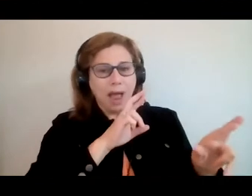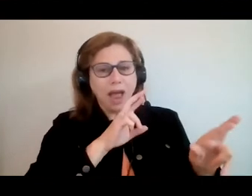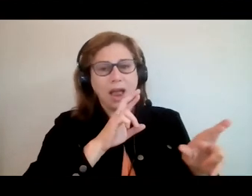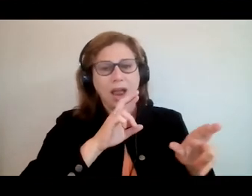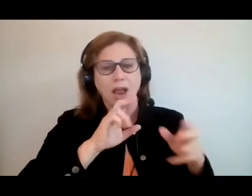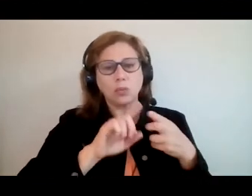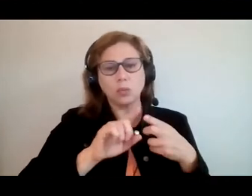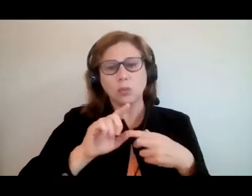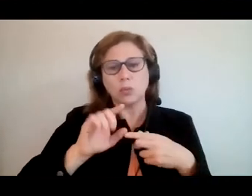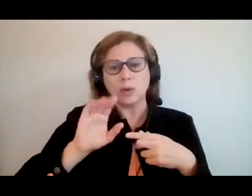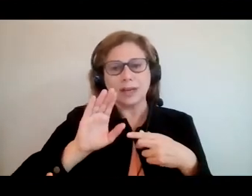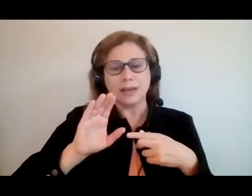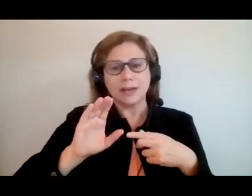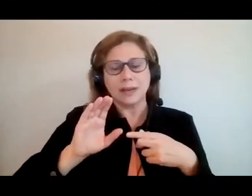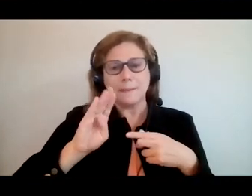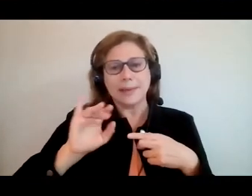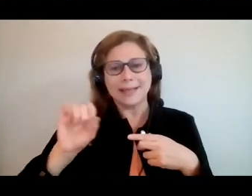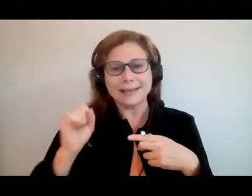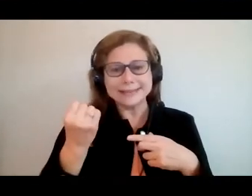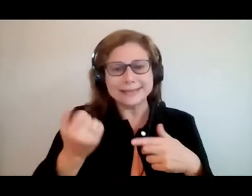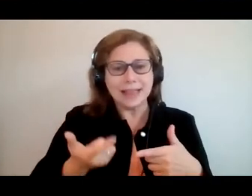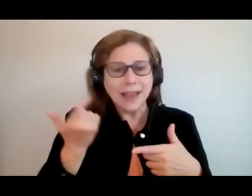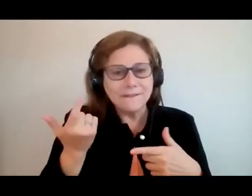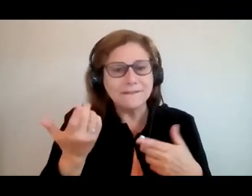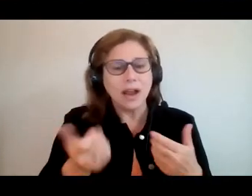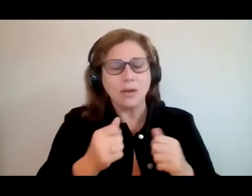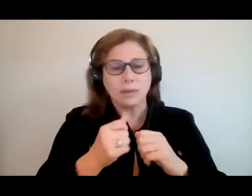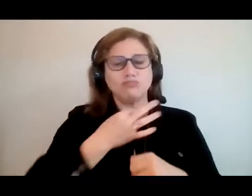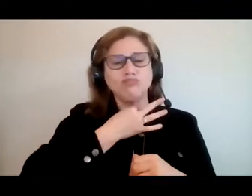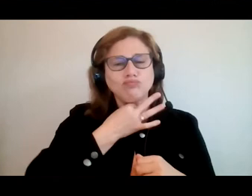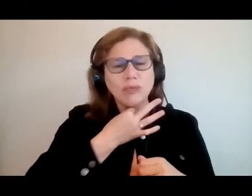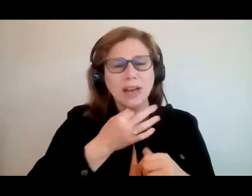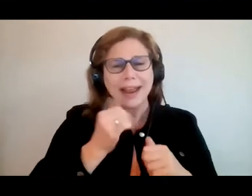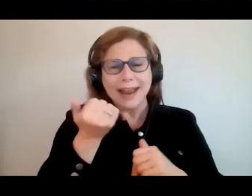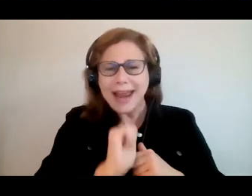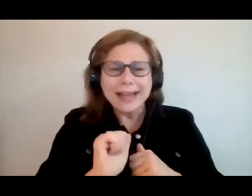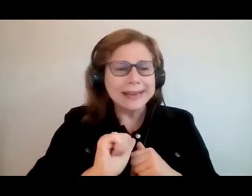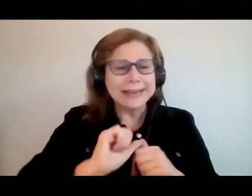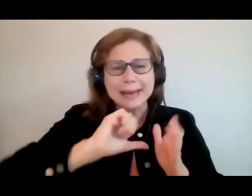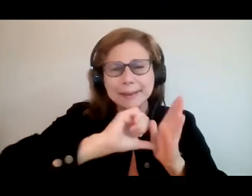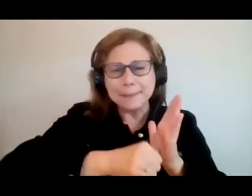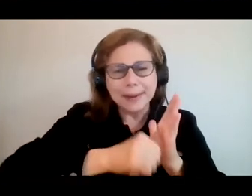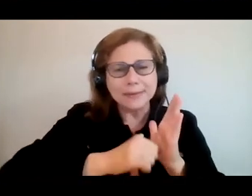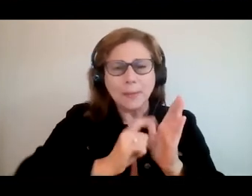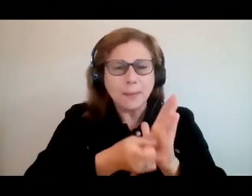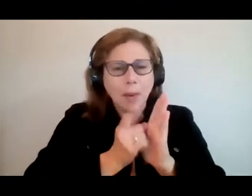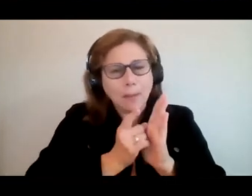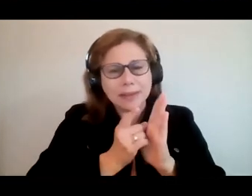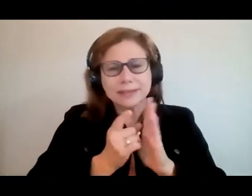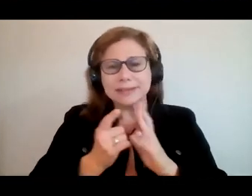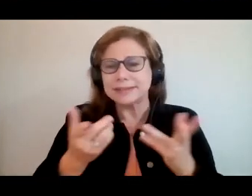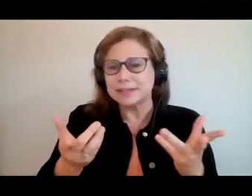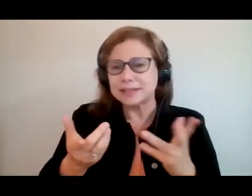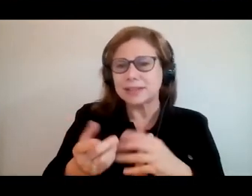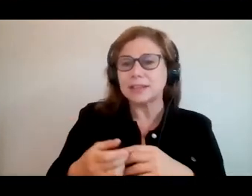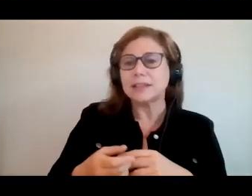life? Just curious if there were some standout moments for either of you in that audition process. Yeah, absolutely.